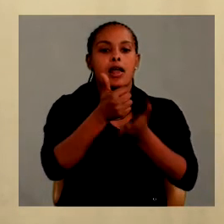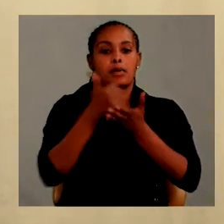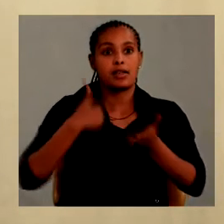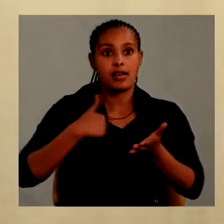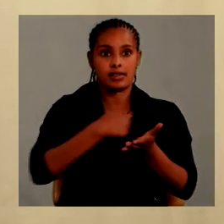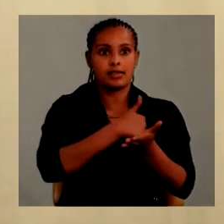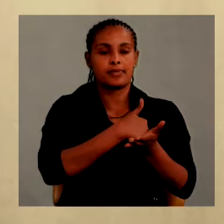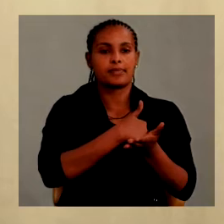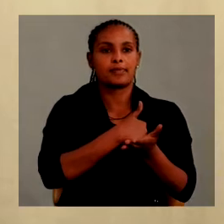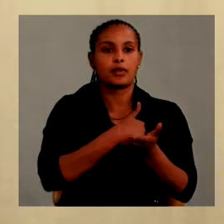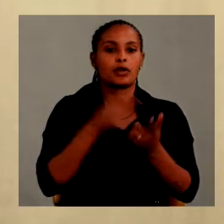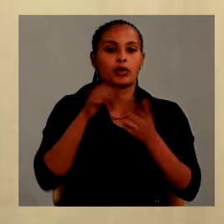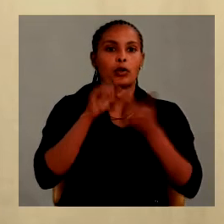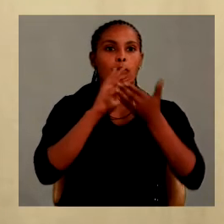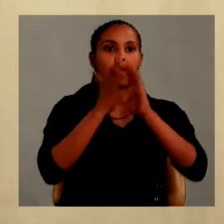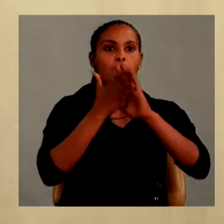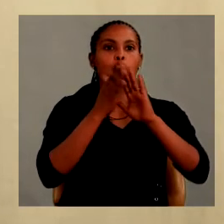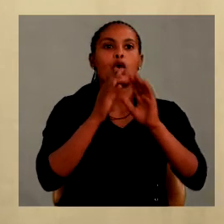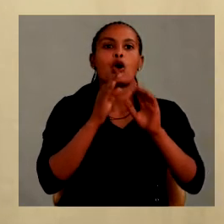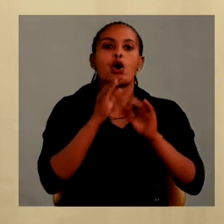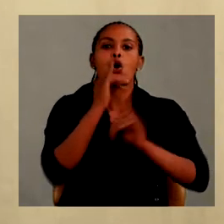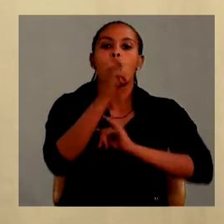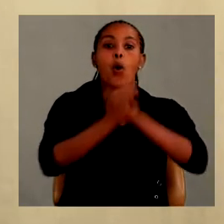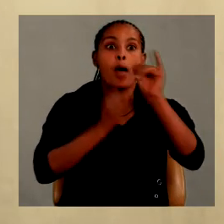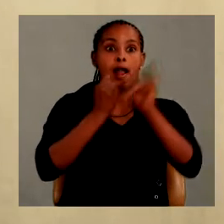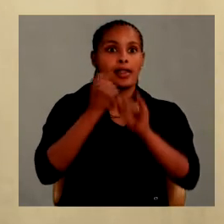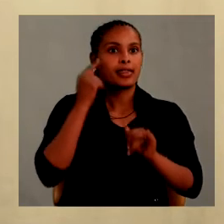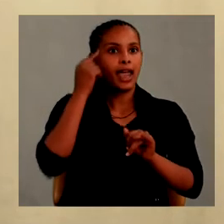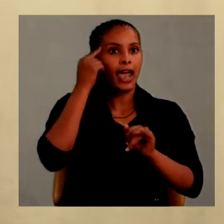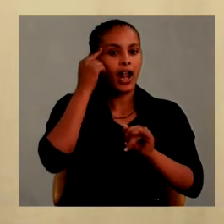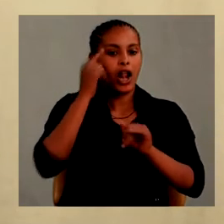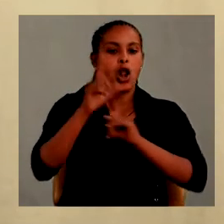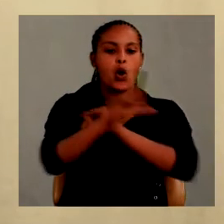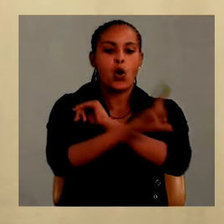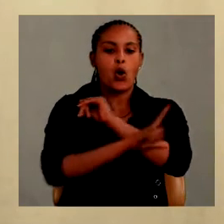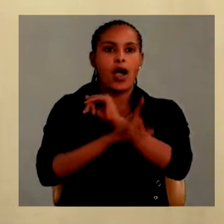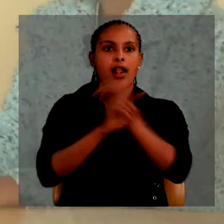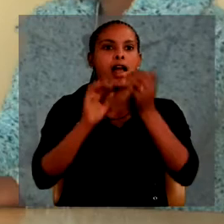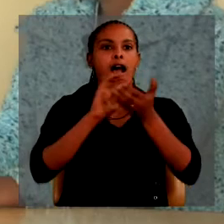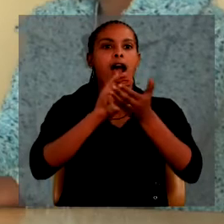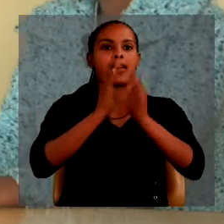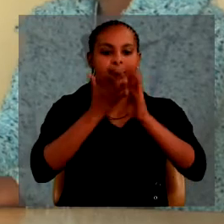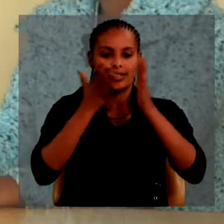us to be global thinkers and local actors.